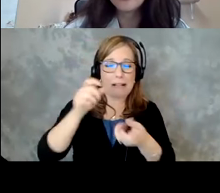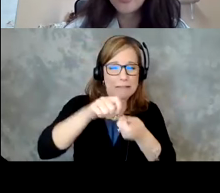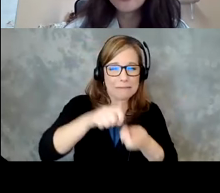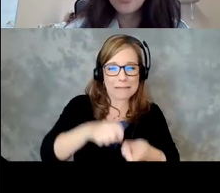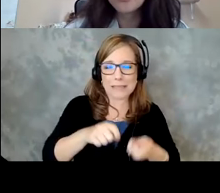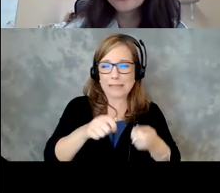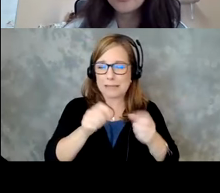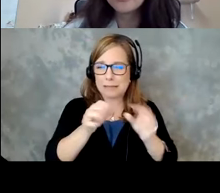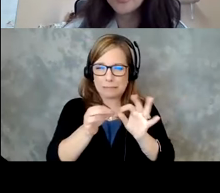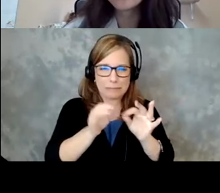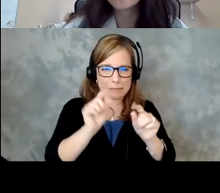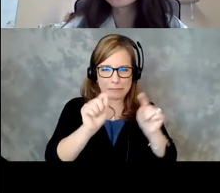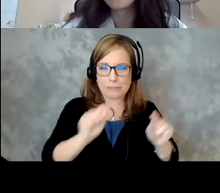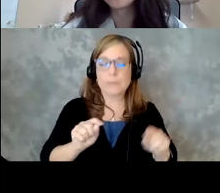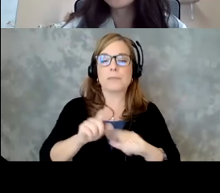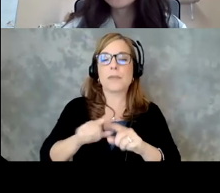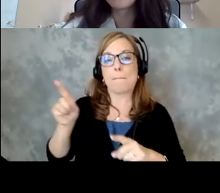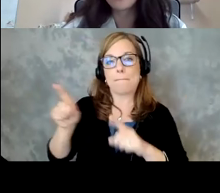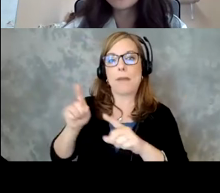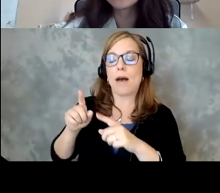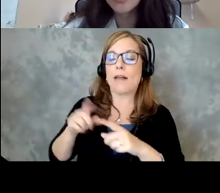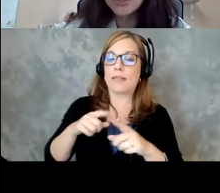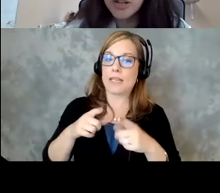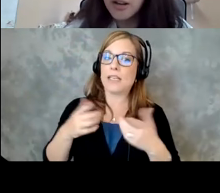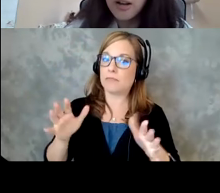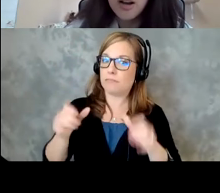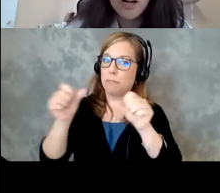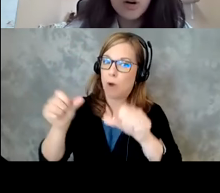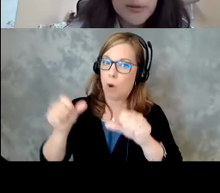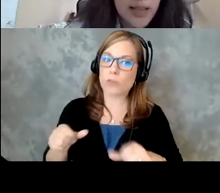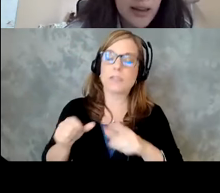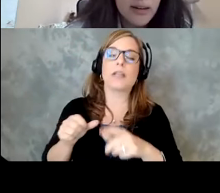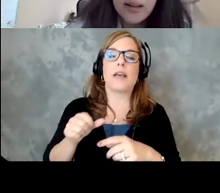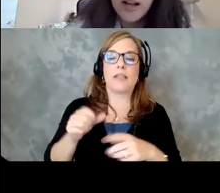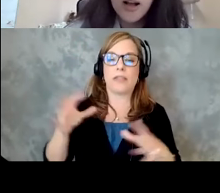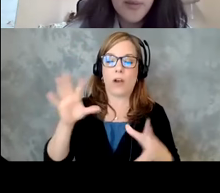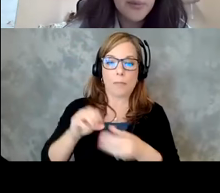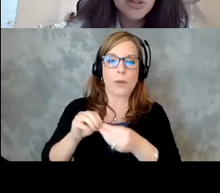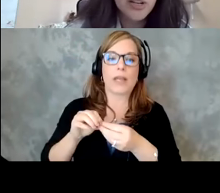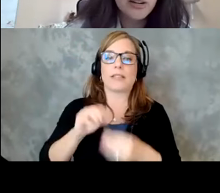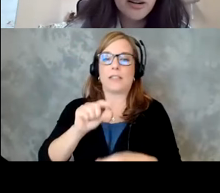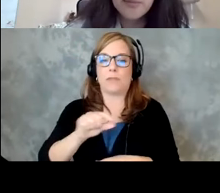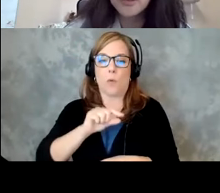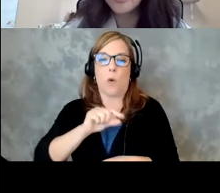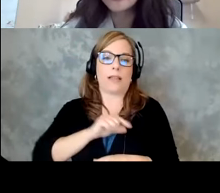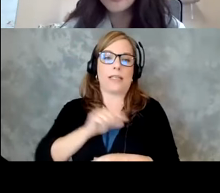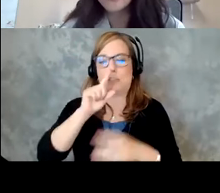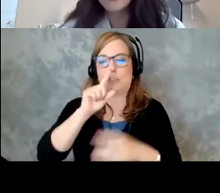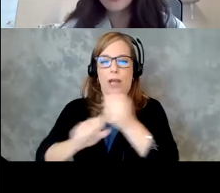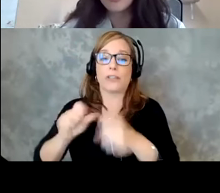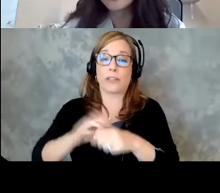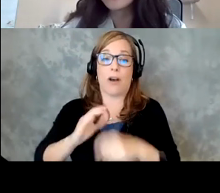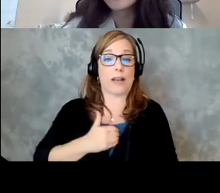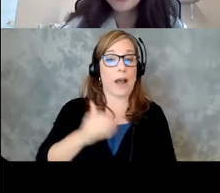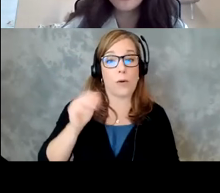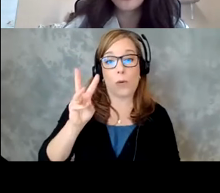issue and post the DHCS comprehensive quality strategy on our website. I'm happy to share the link